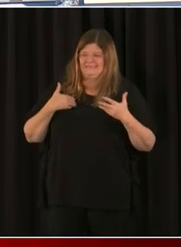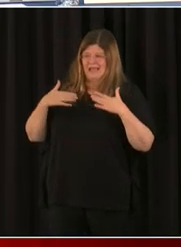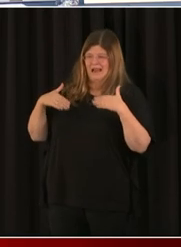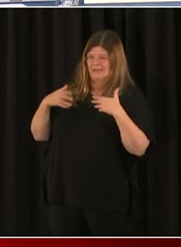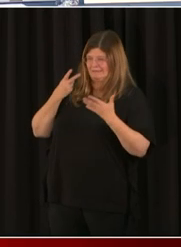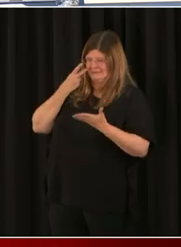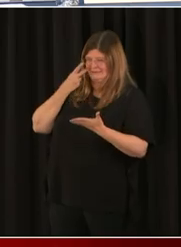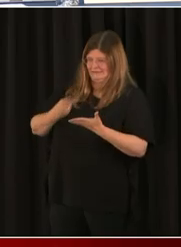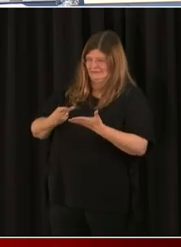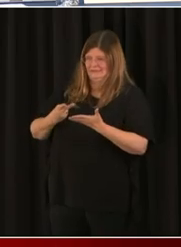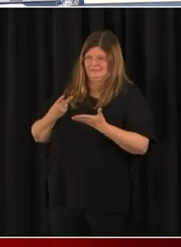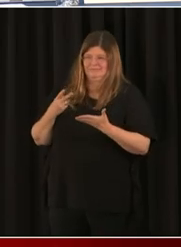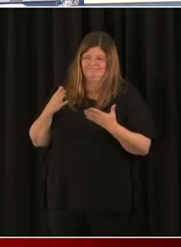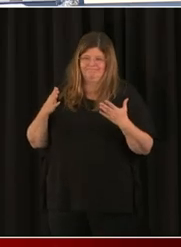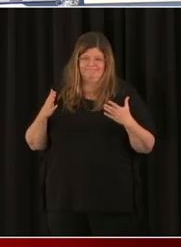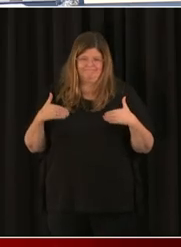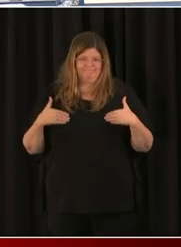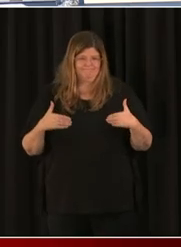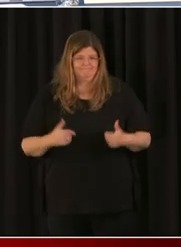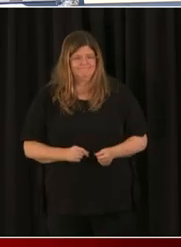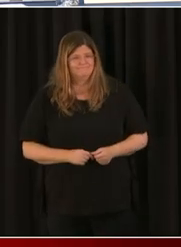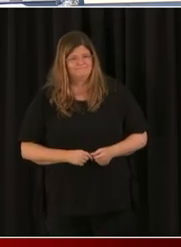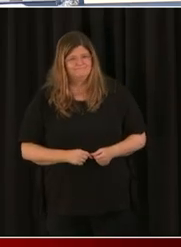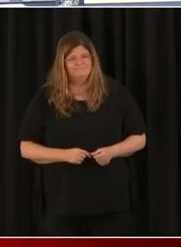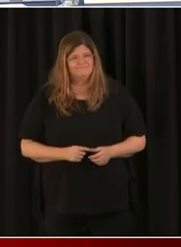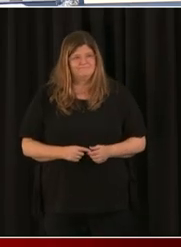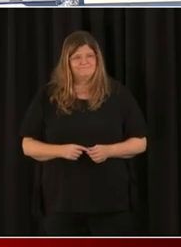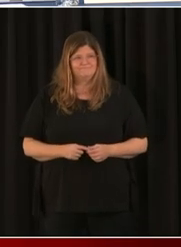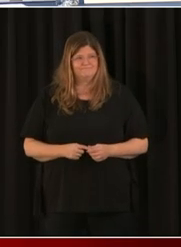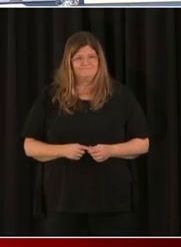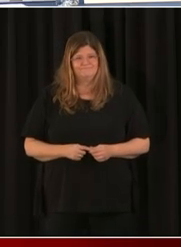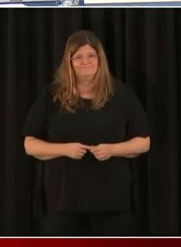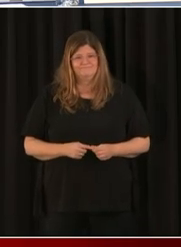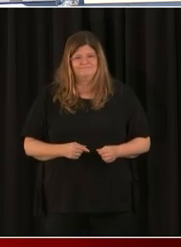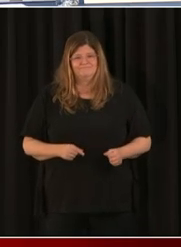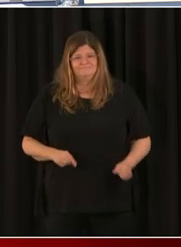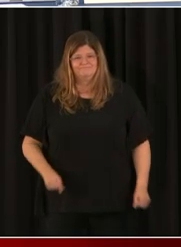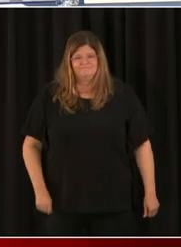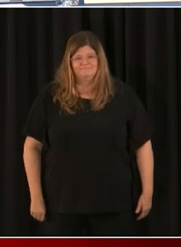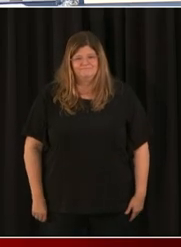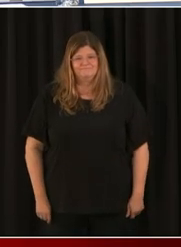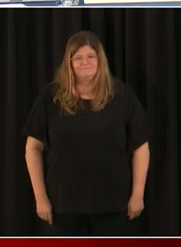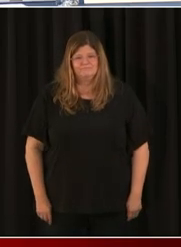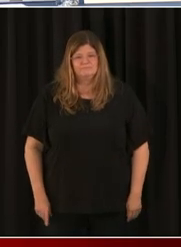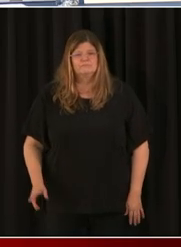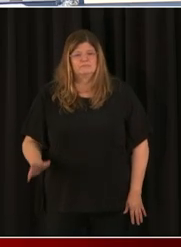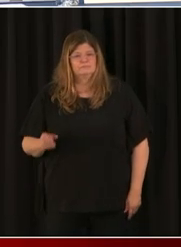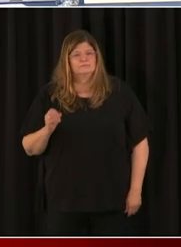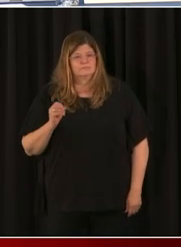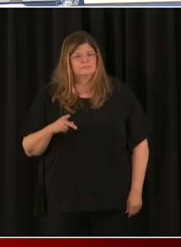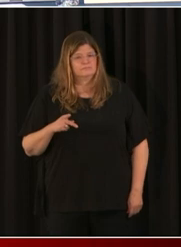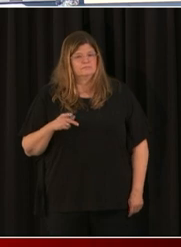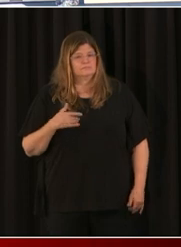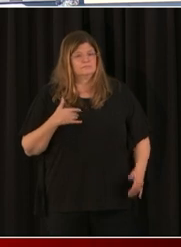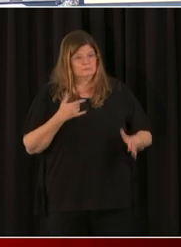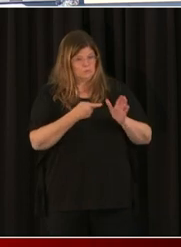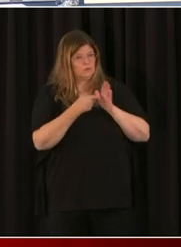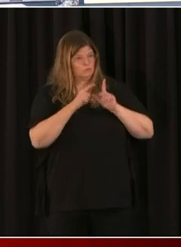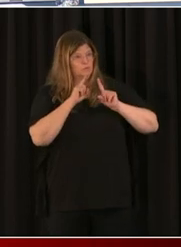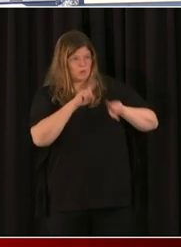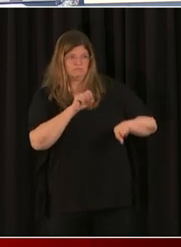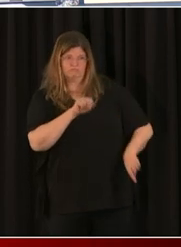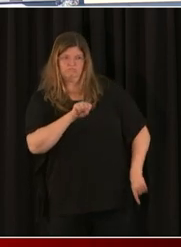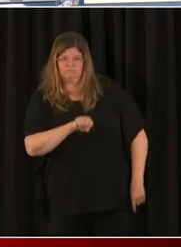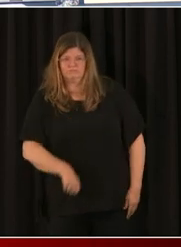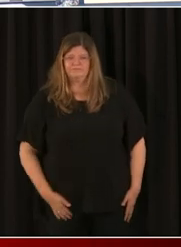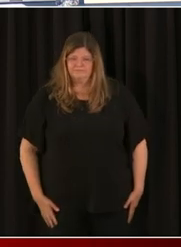noticed a significant documentation of wastage, but that is a data element that is required to be reported to us. And then another